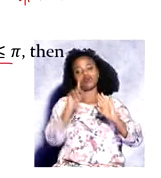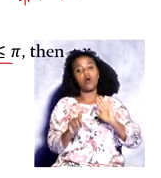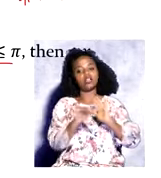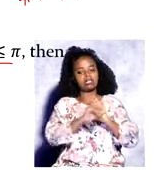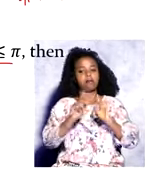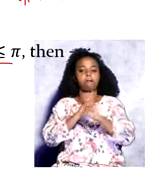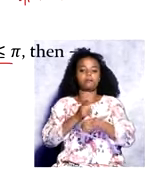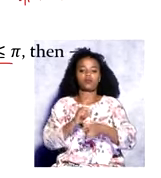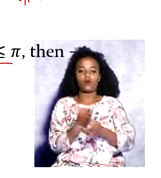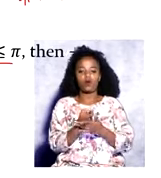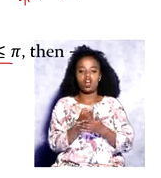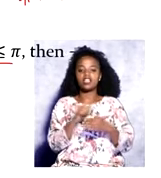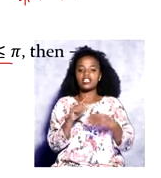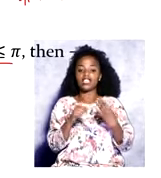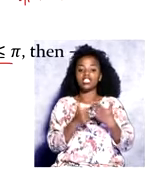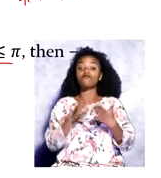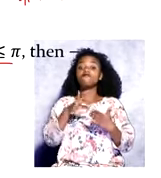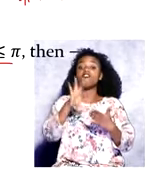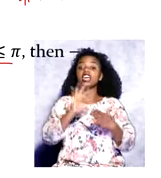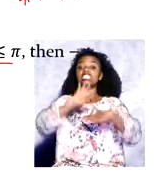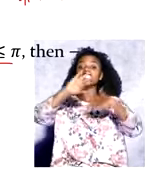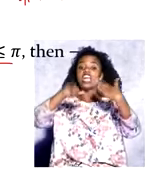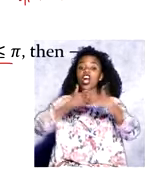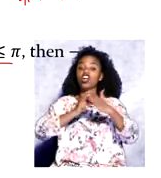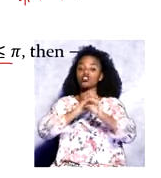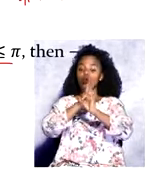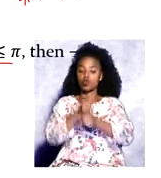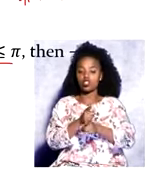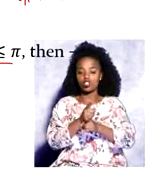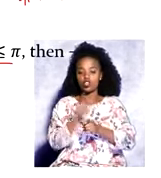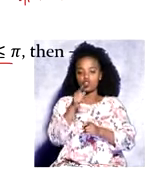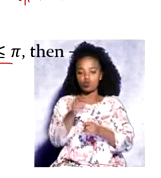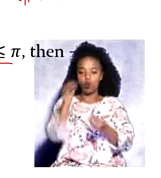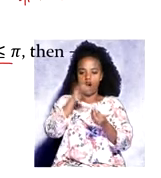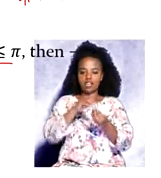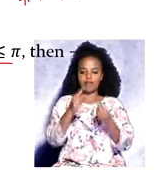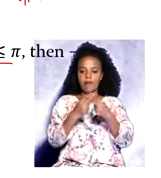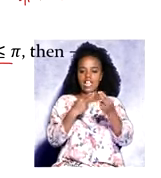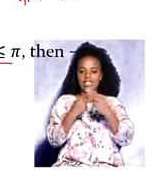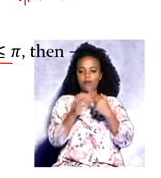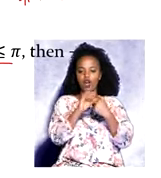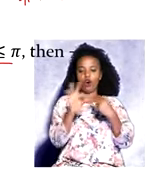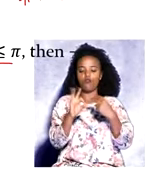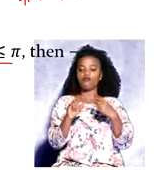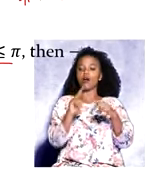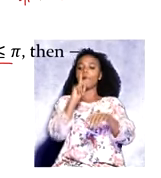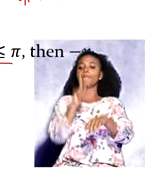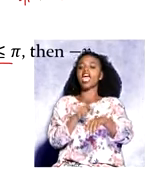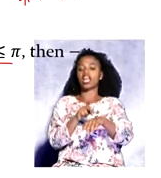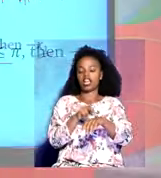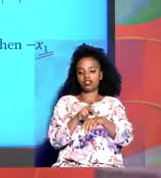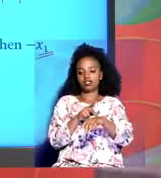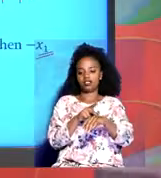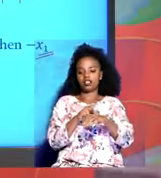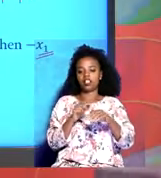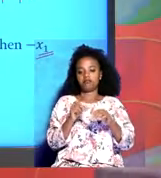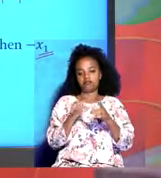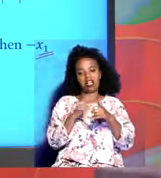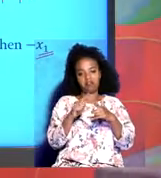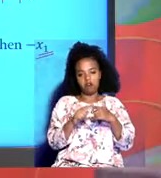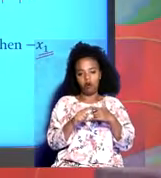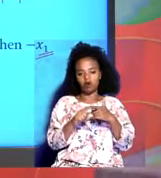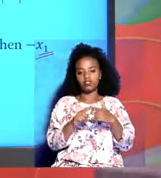solution. So to find this general solution, you add a multiple of period to find the general solution. Therefore, the